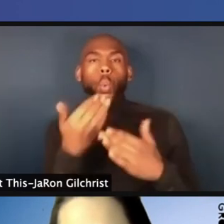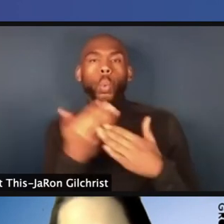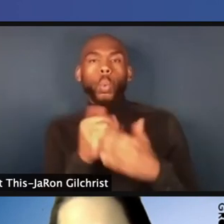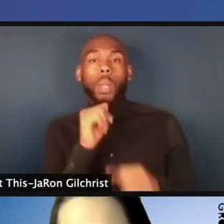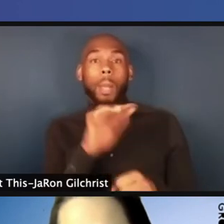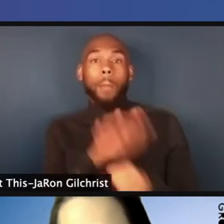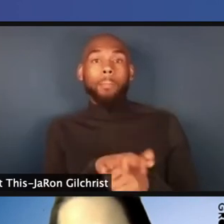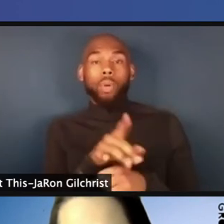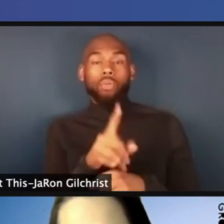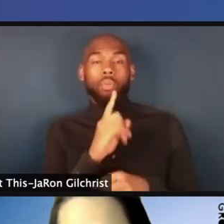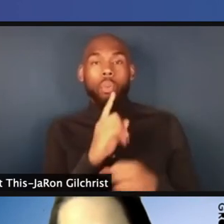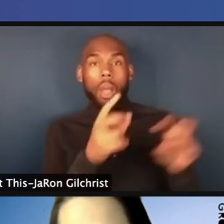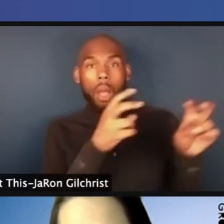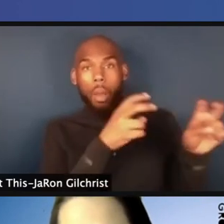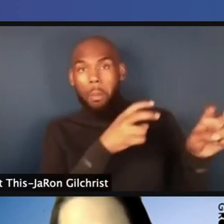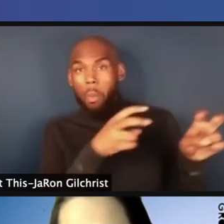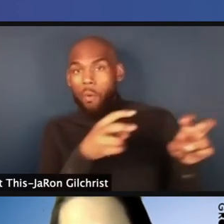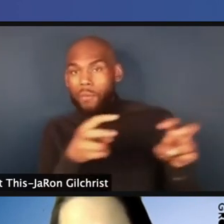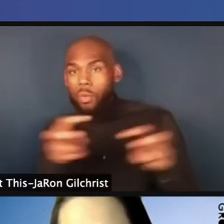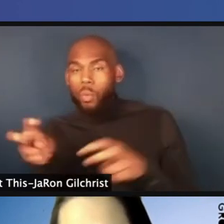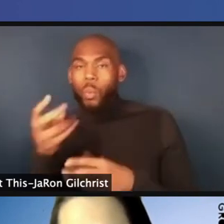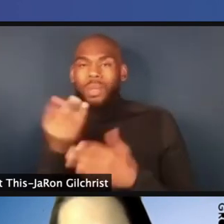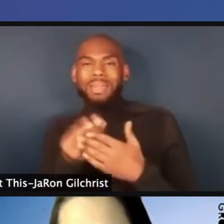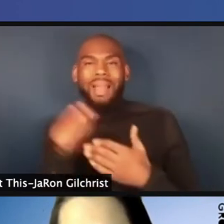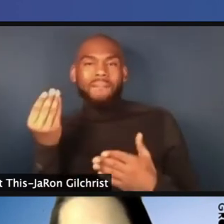moving towards divestment in X, Y, or Z way?